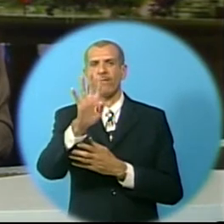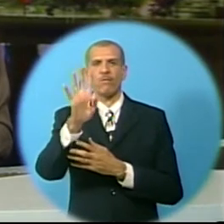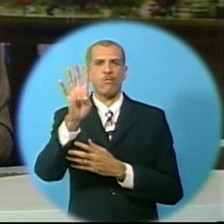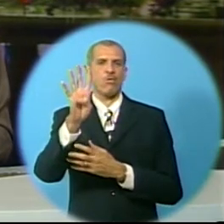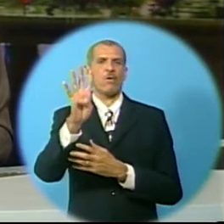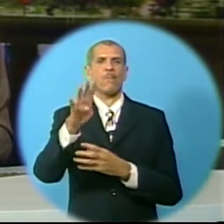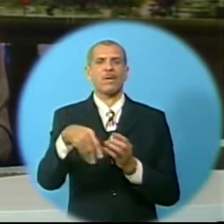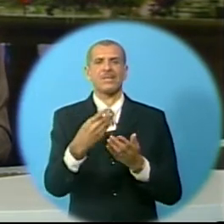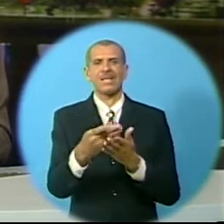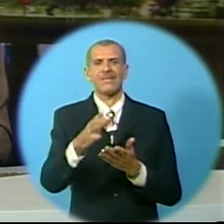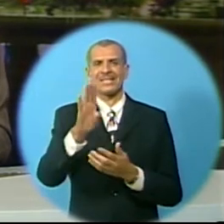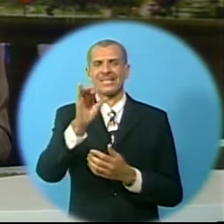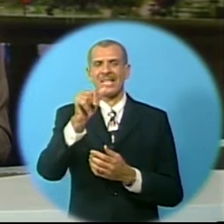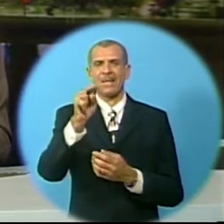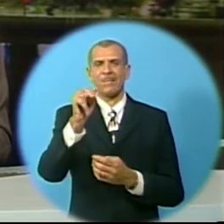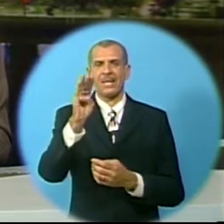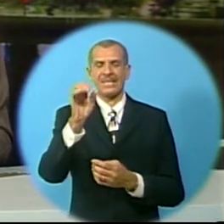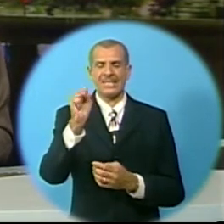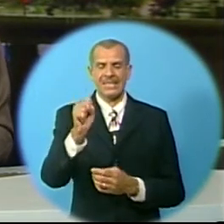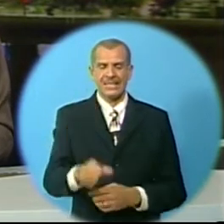of compressed cannabis.